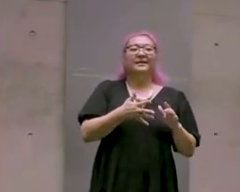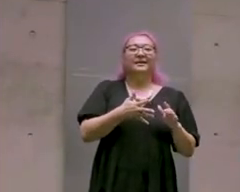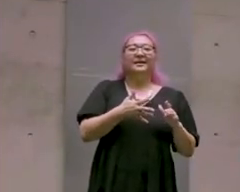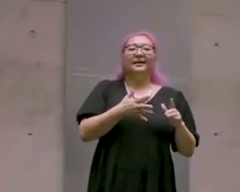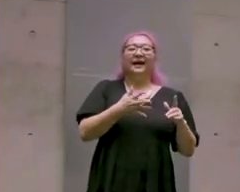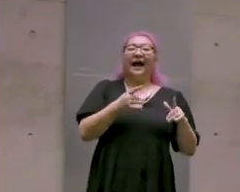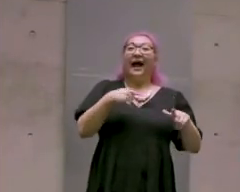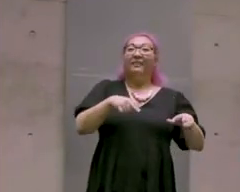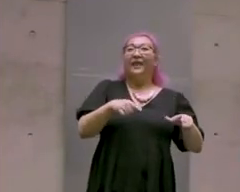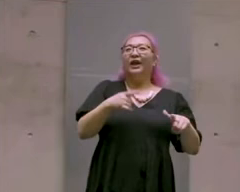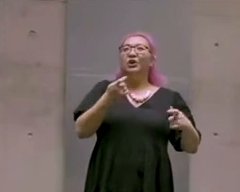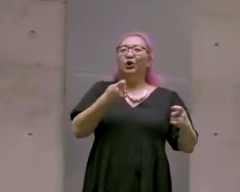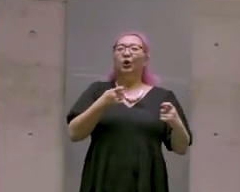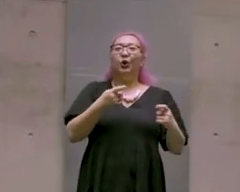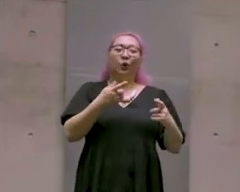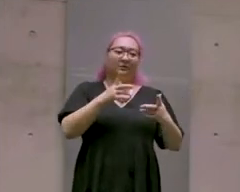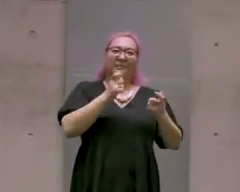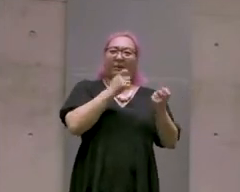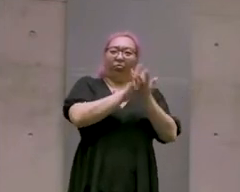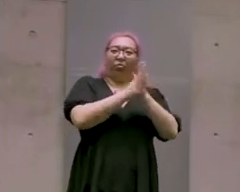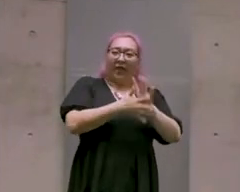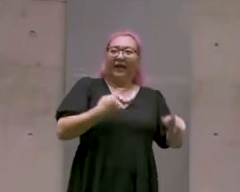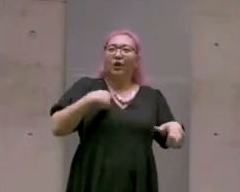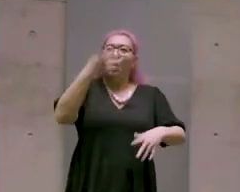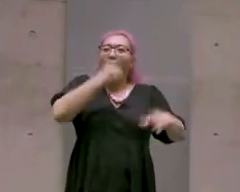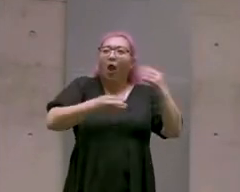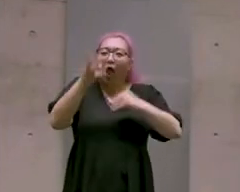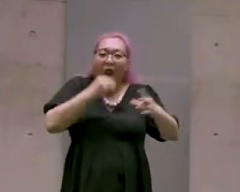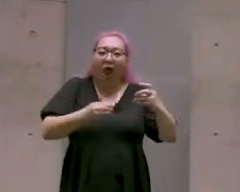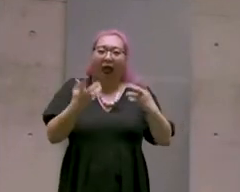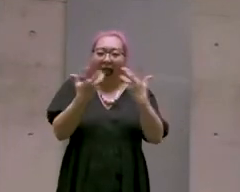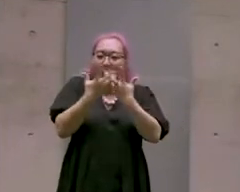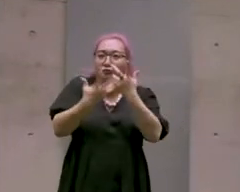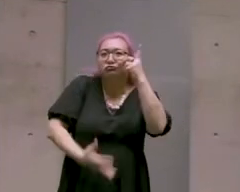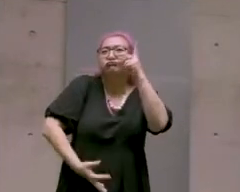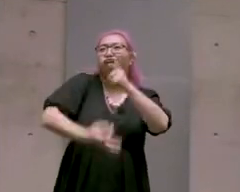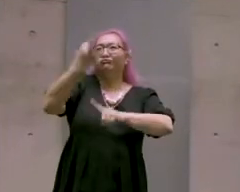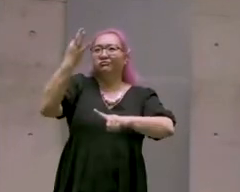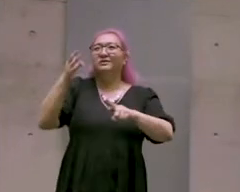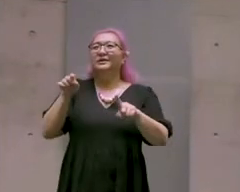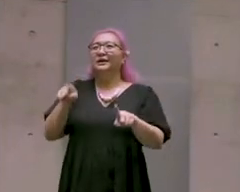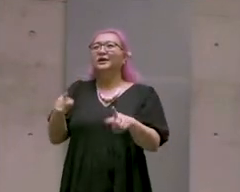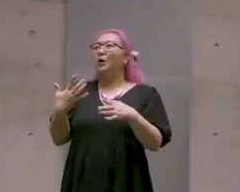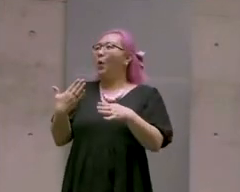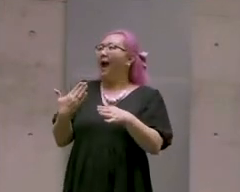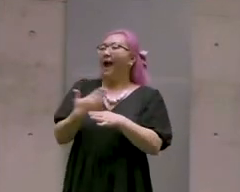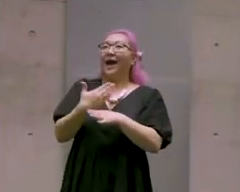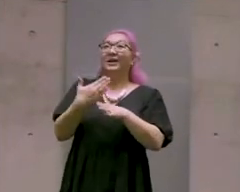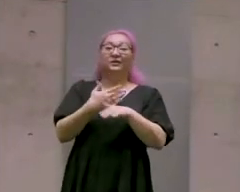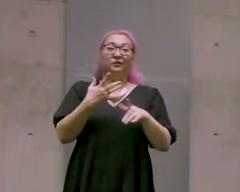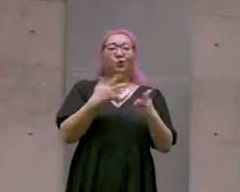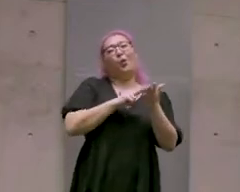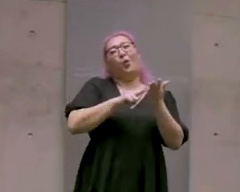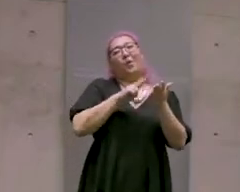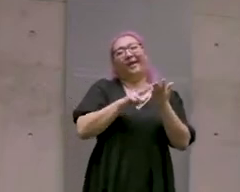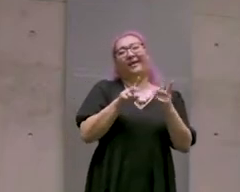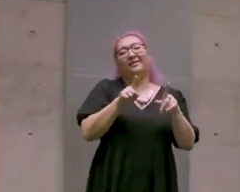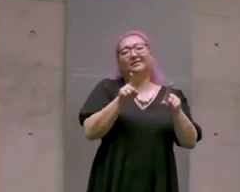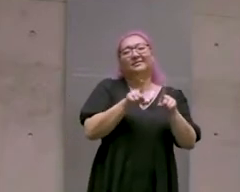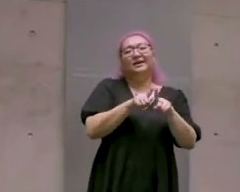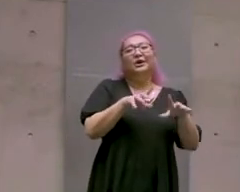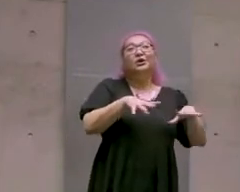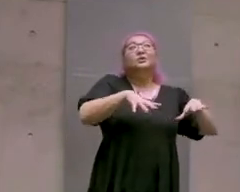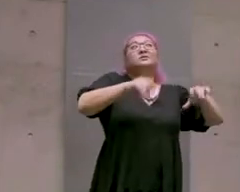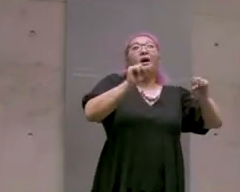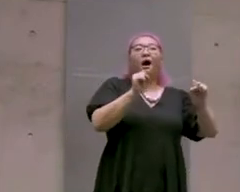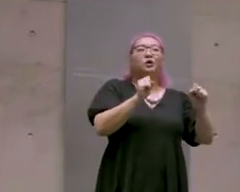maybe actually was an honest depiction of that. Activision started because a bunch of game developers wanted to get credit for their work. Activision